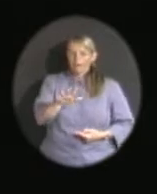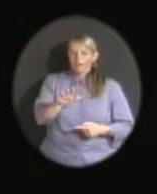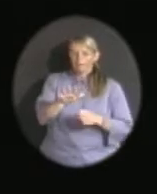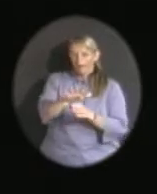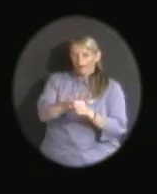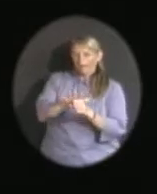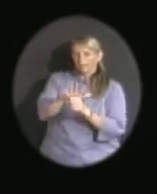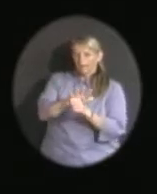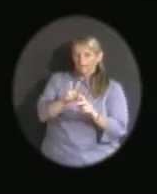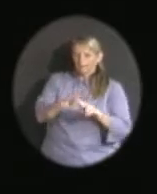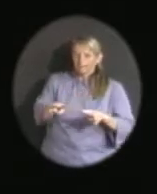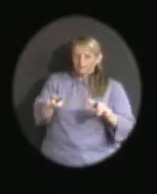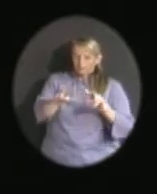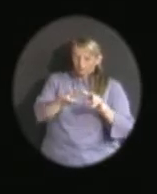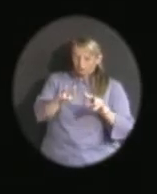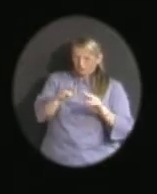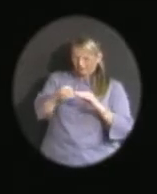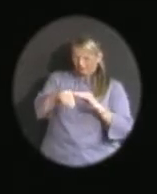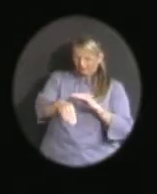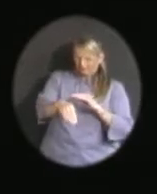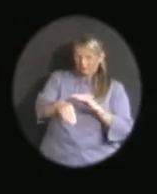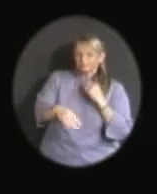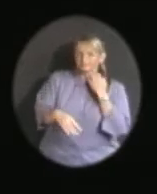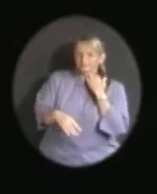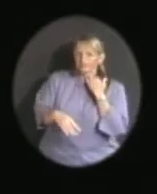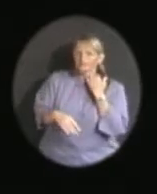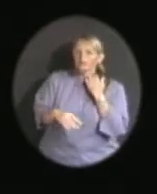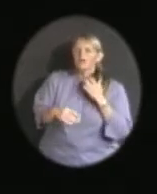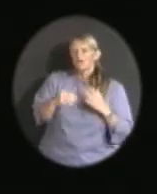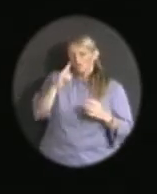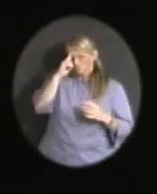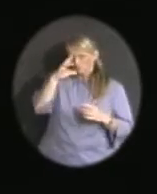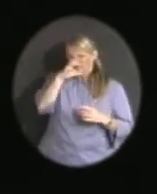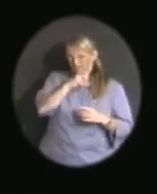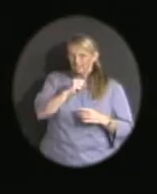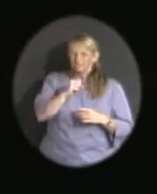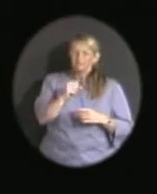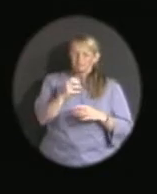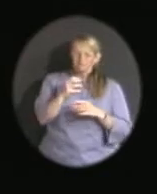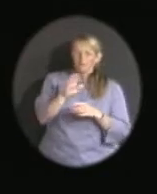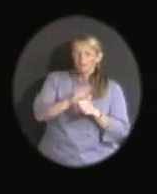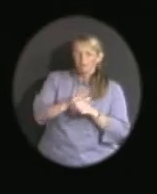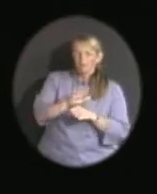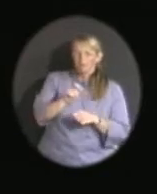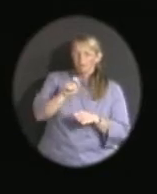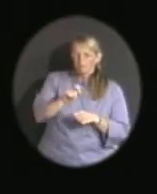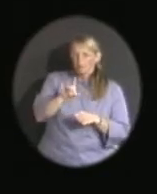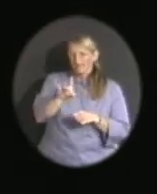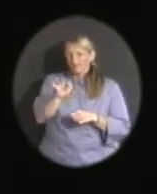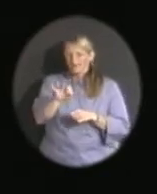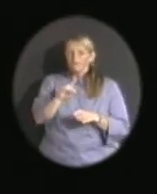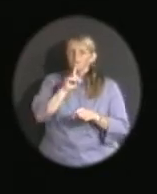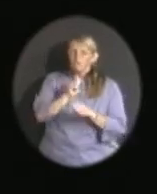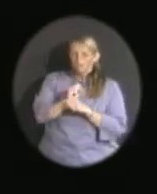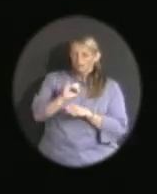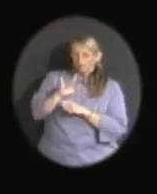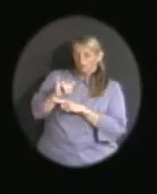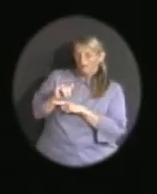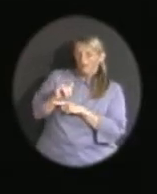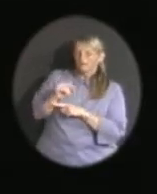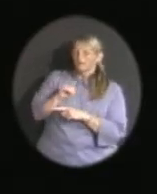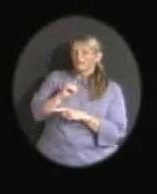assessor was projecting that we'd be up about 0.89. When we got our July report, we're really at a minus